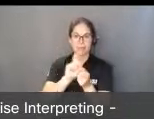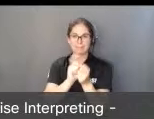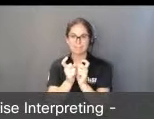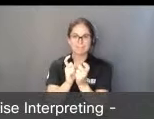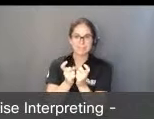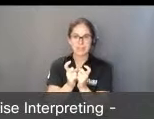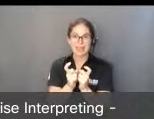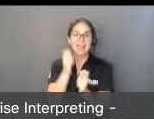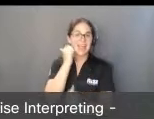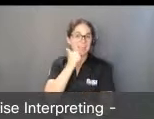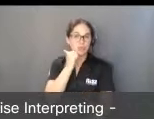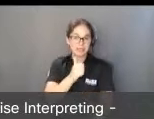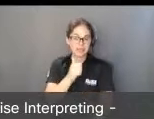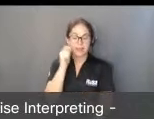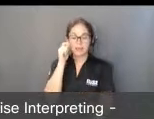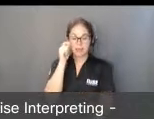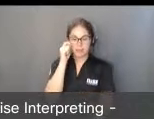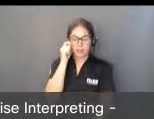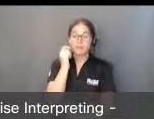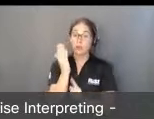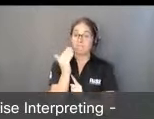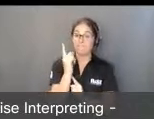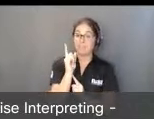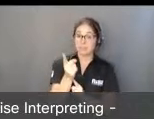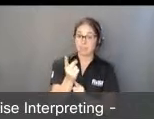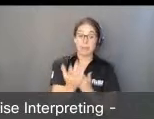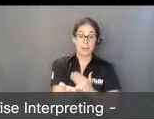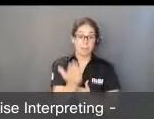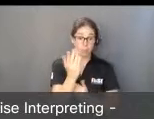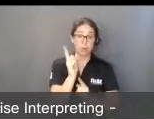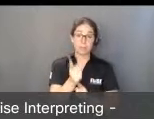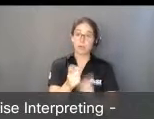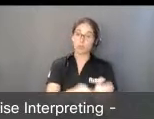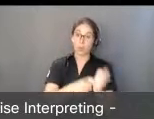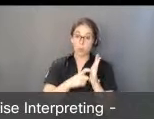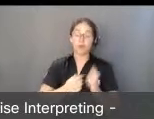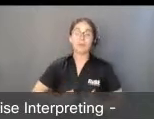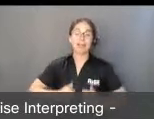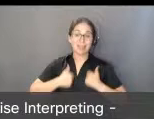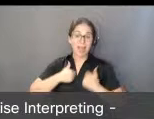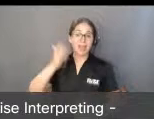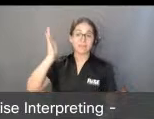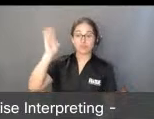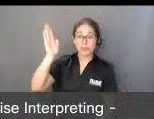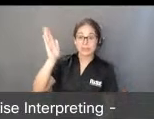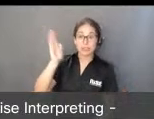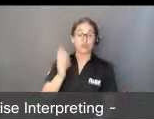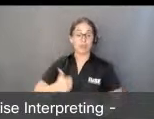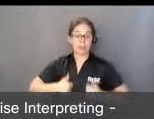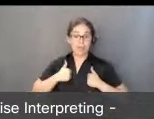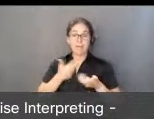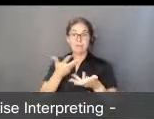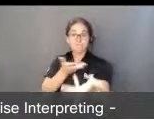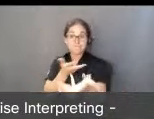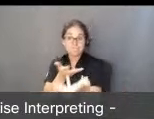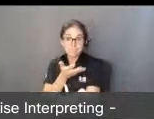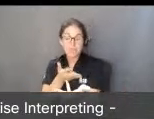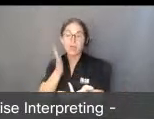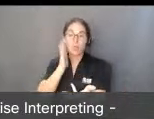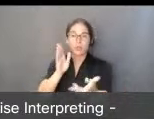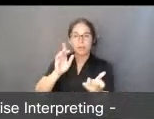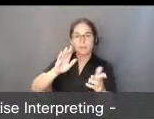There's that 15 minute morning meeting is expected to be live. And so there'll be varying degrees of that,